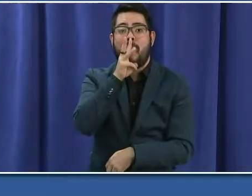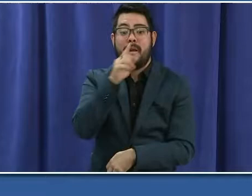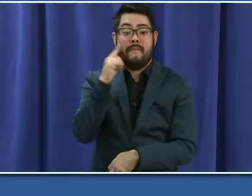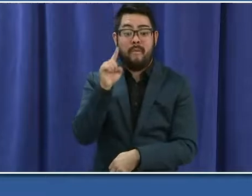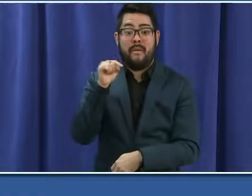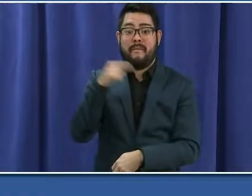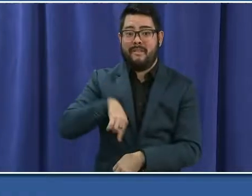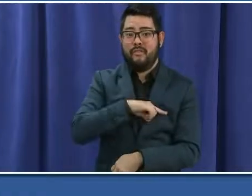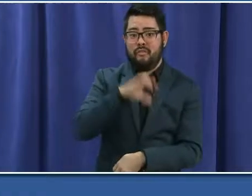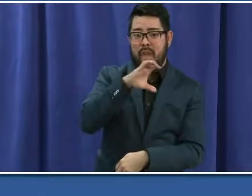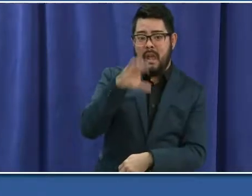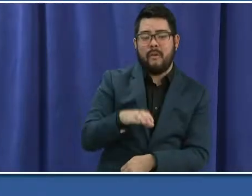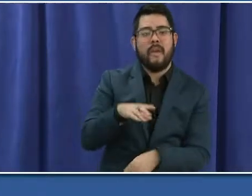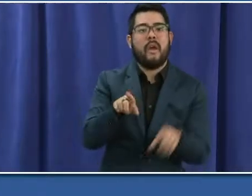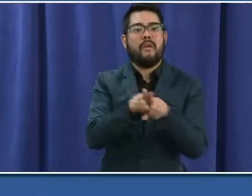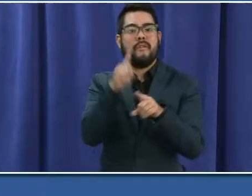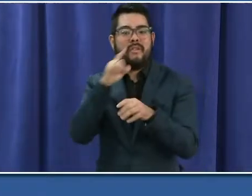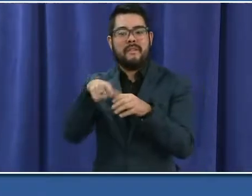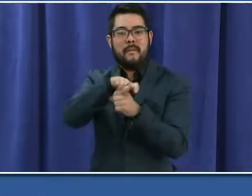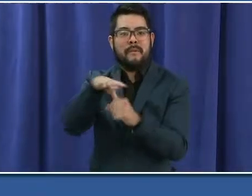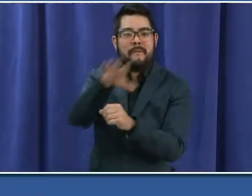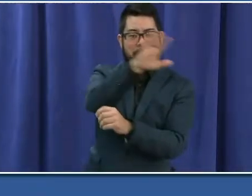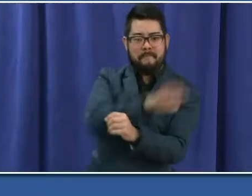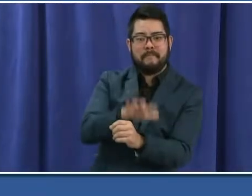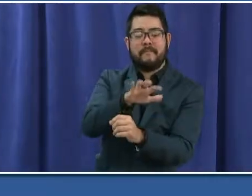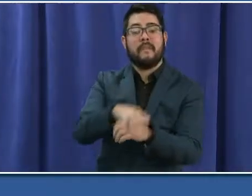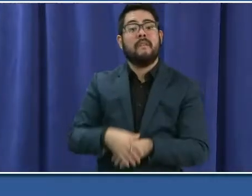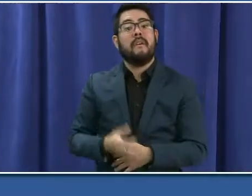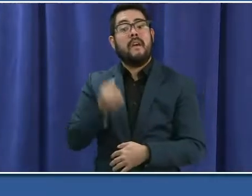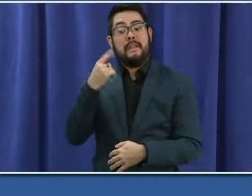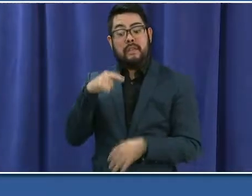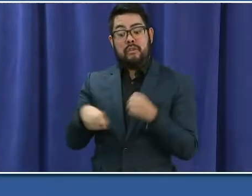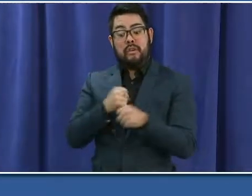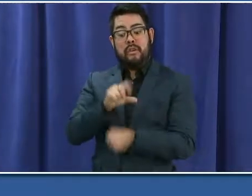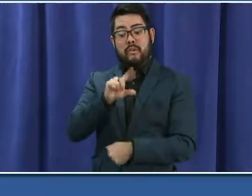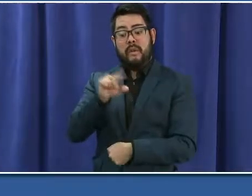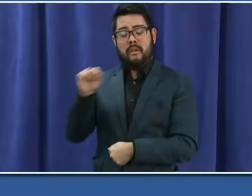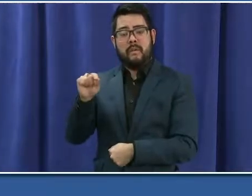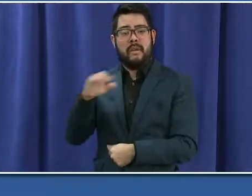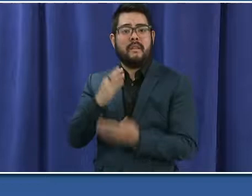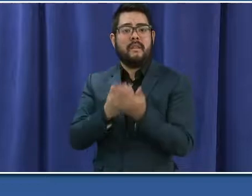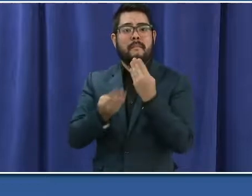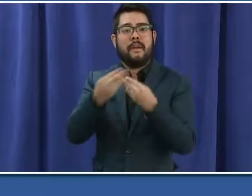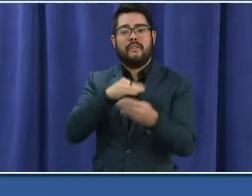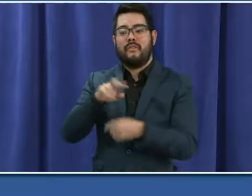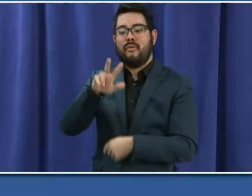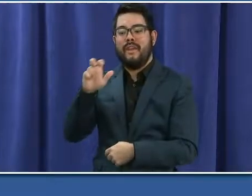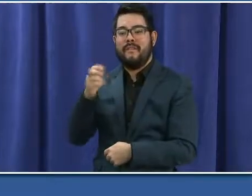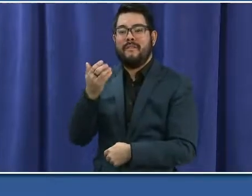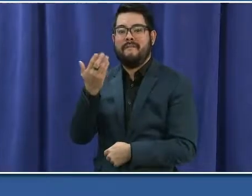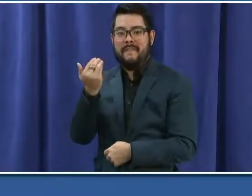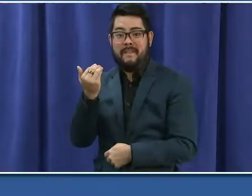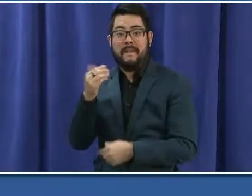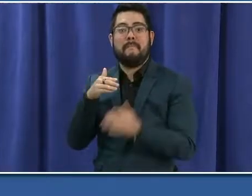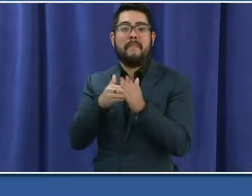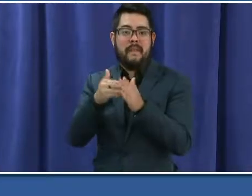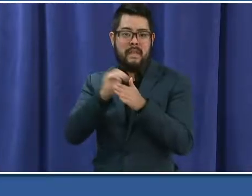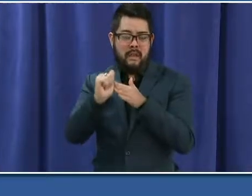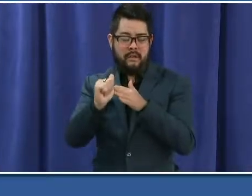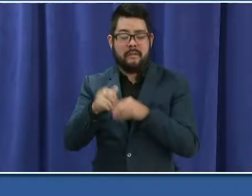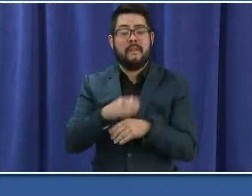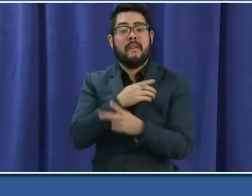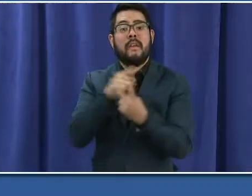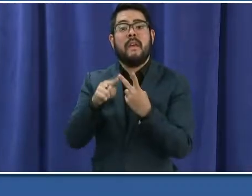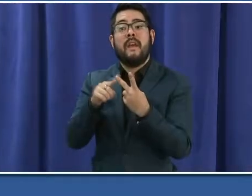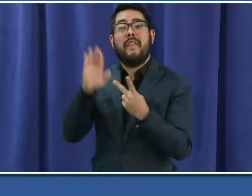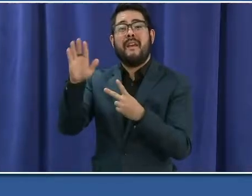suburban communities. In 2020, water management's budget is $315 million. The Department of Water Management's